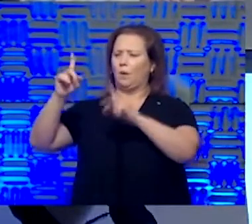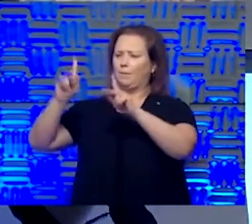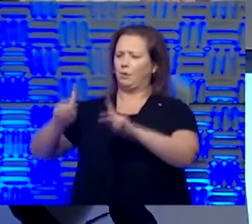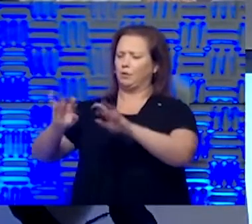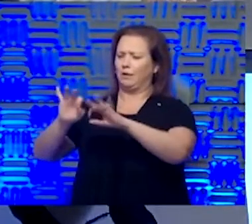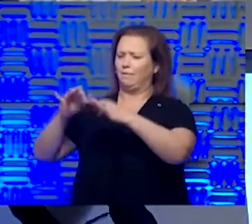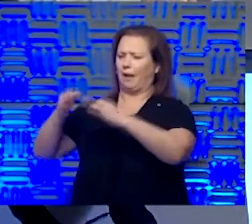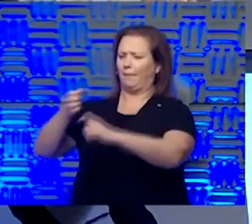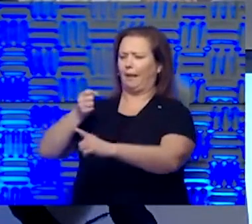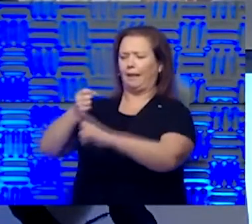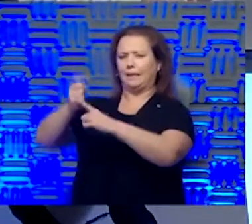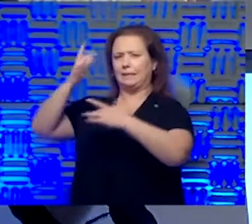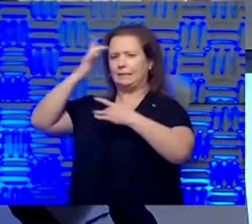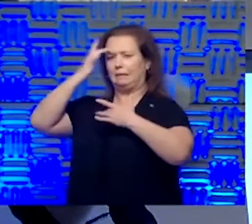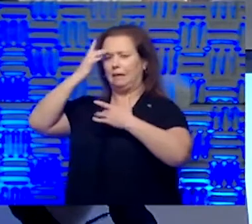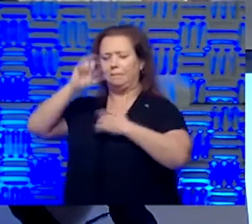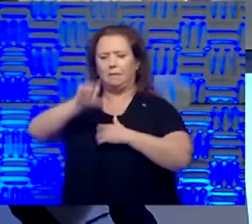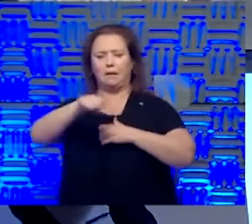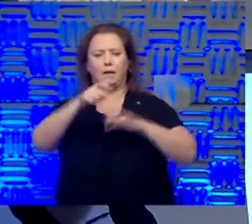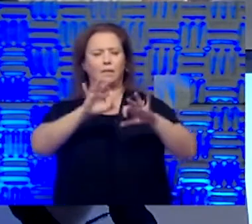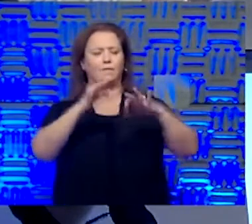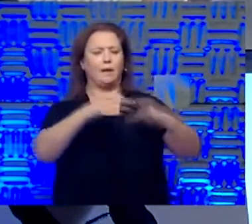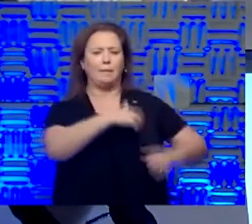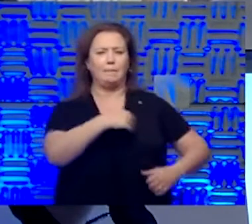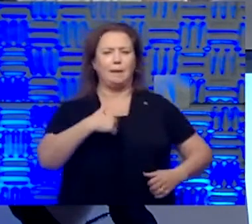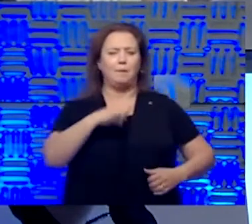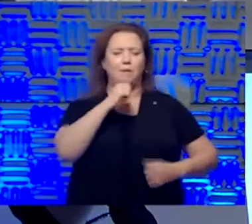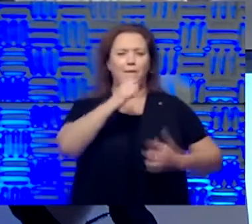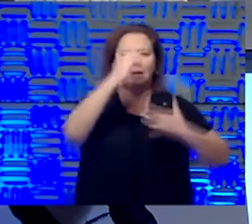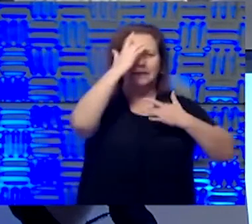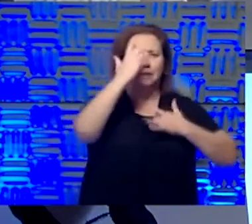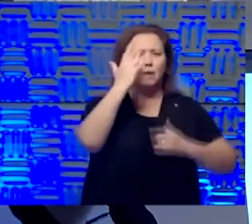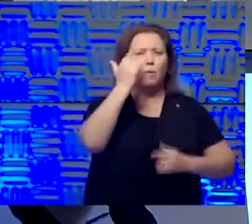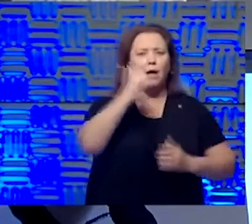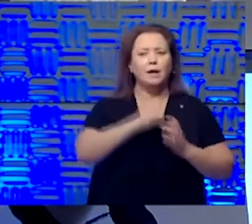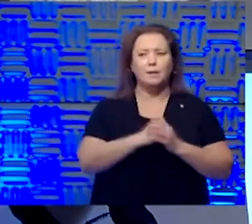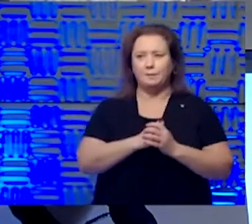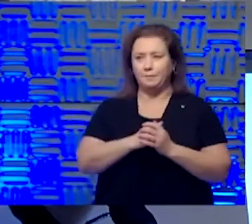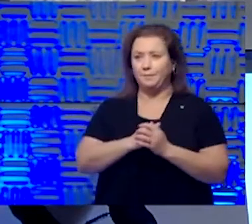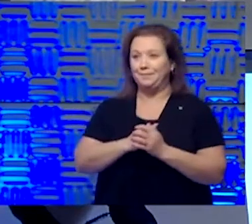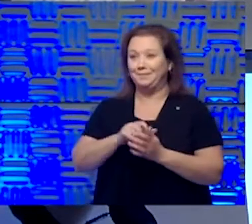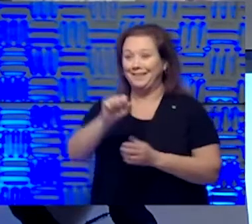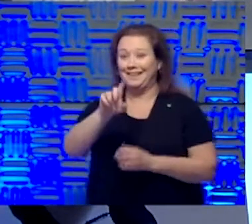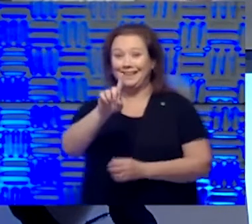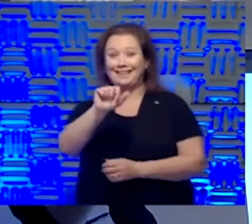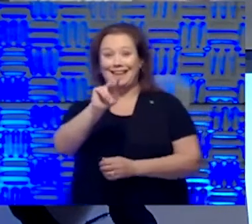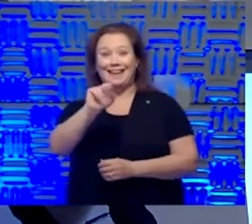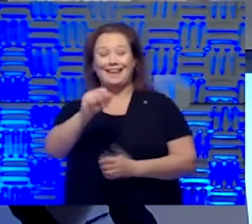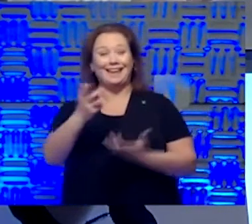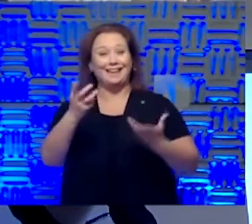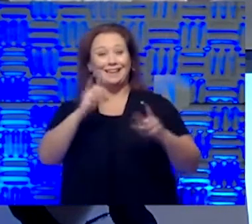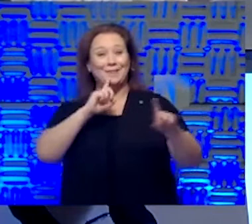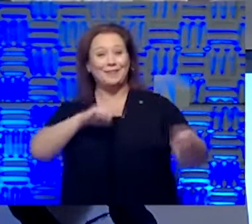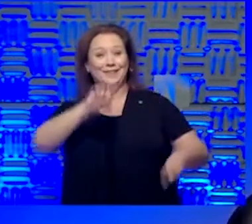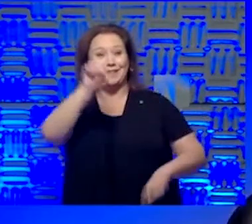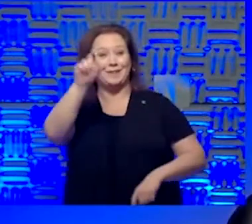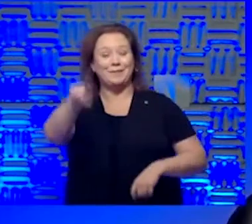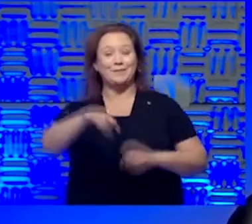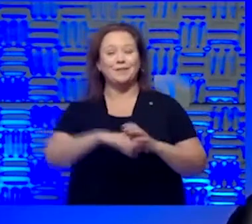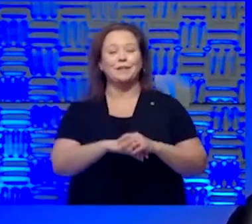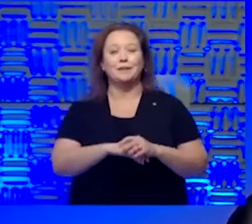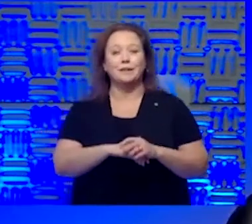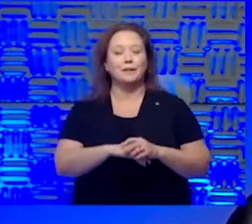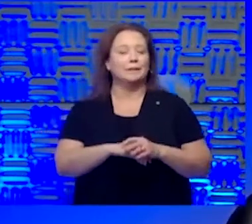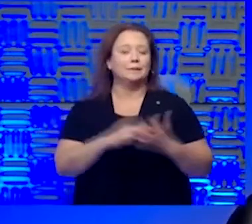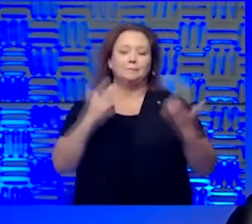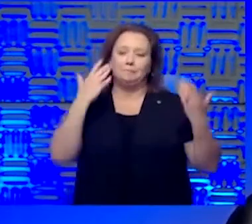family get it and another person doesn't? Okay, Dana. Yeah, that's a great question. Yeah, what's up with that? We don't